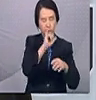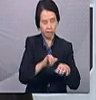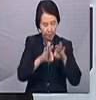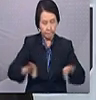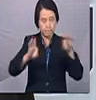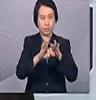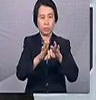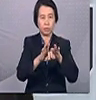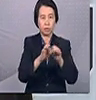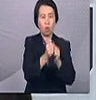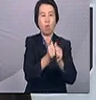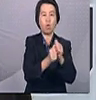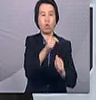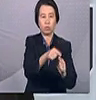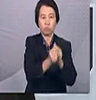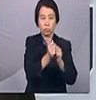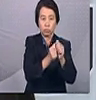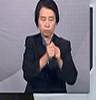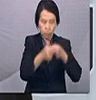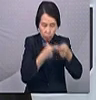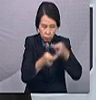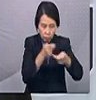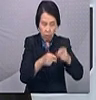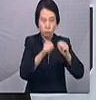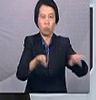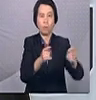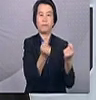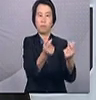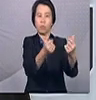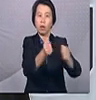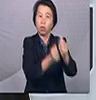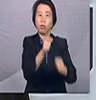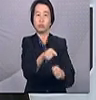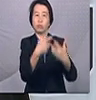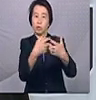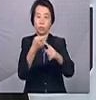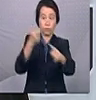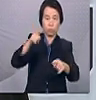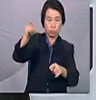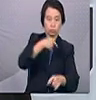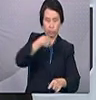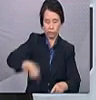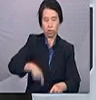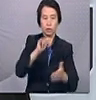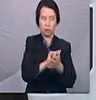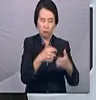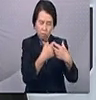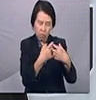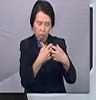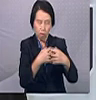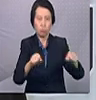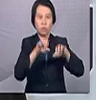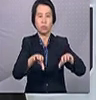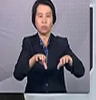is automated so that the process can be done faster. And we can, perhaps with that machine, we can do